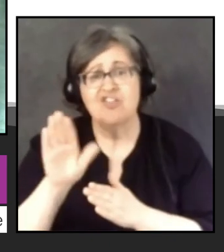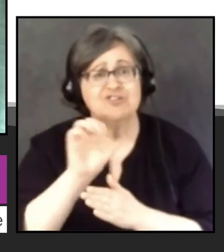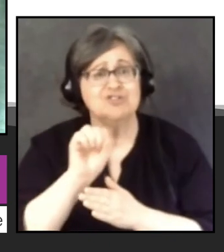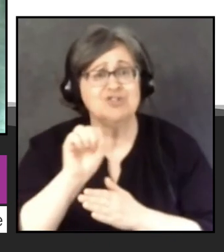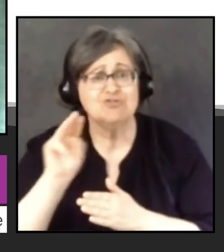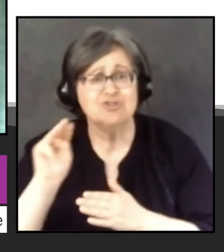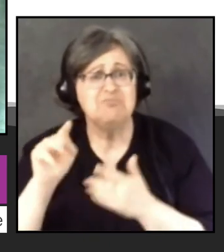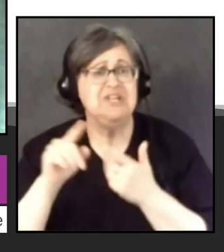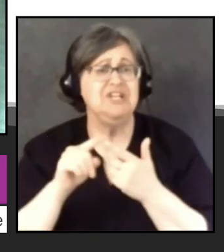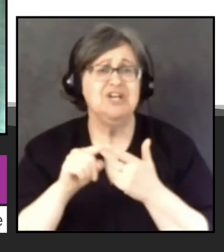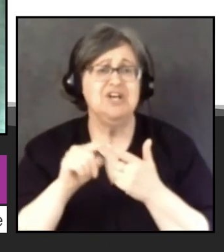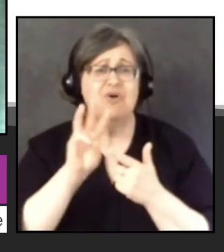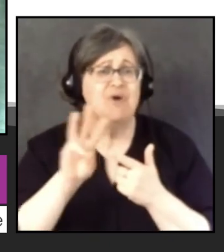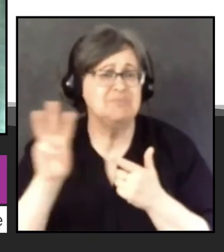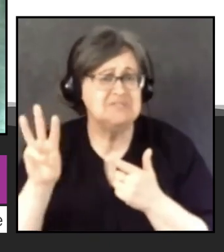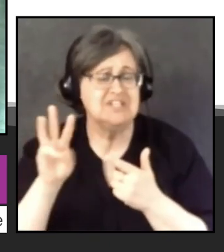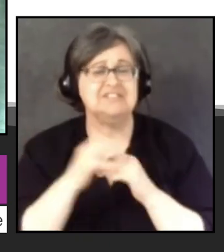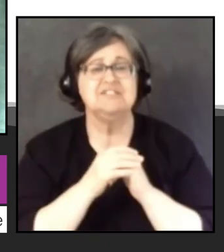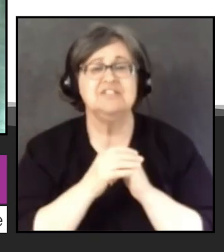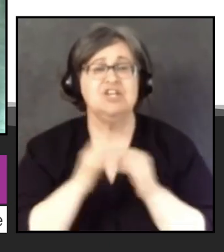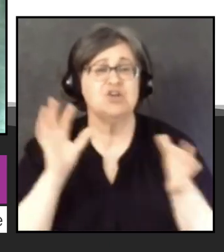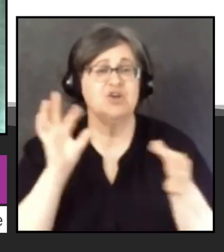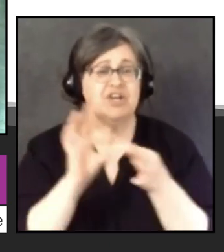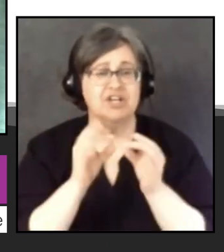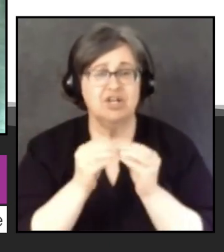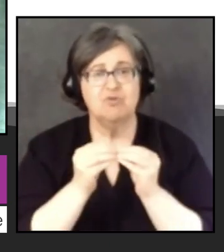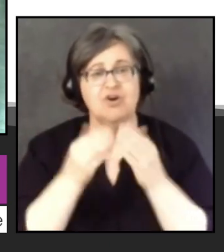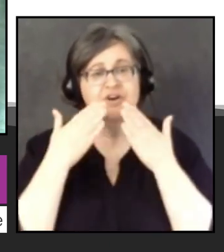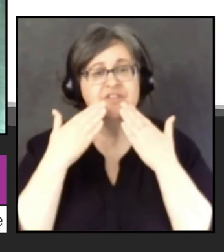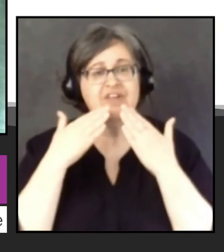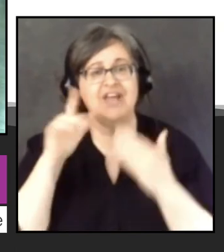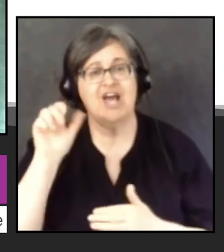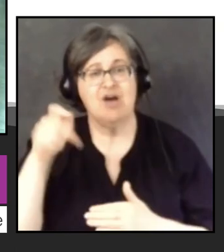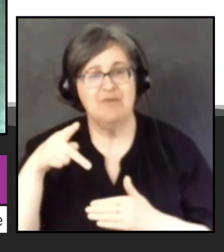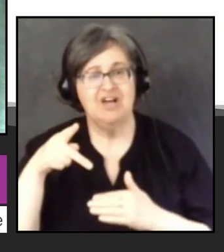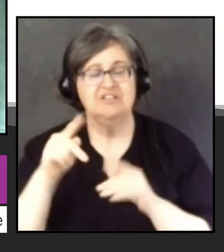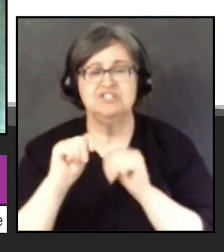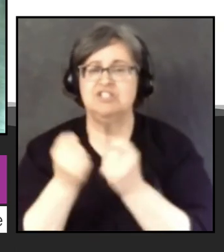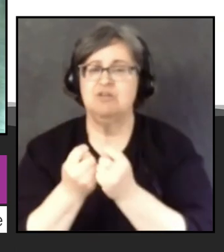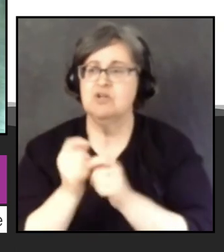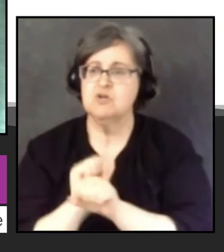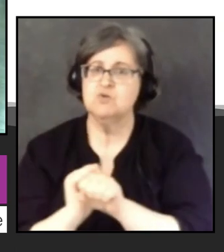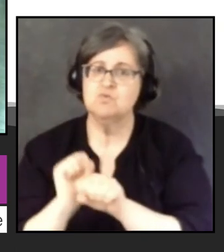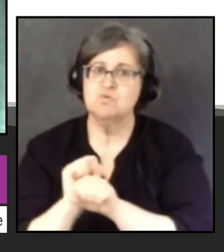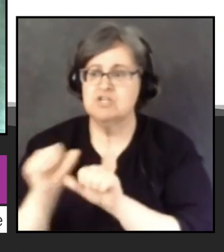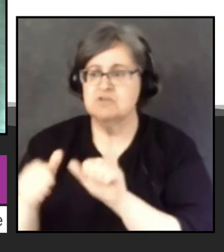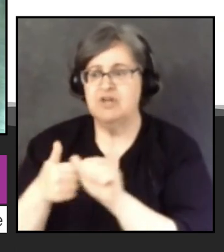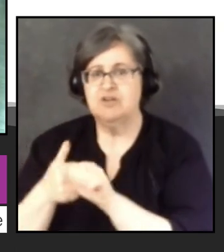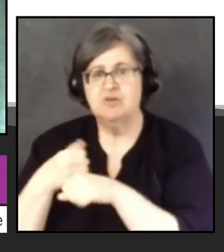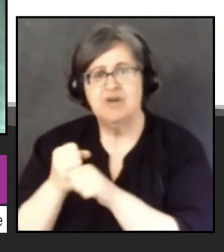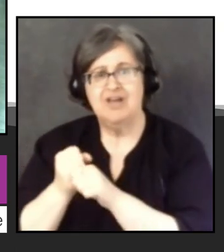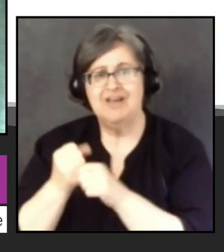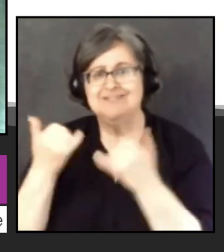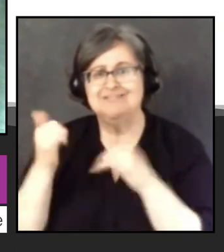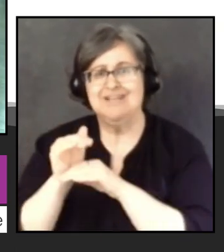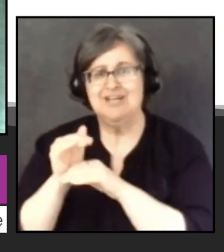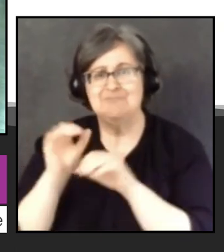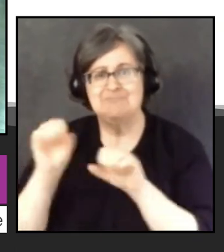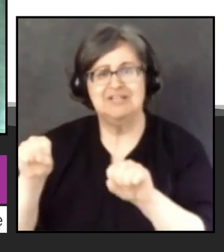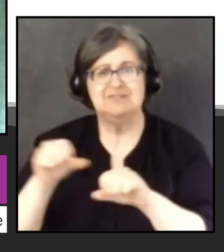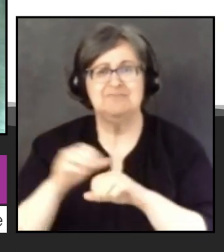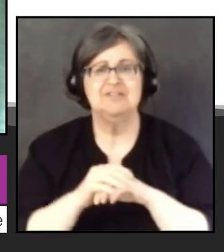with them further. I want to also thank our LP team who worked so hard behind the scenes to make tonight